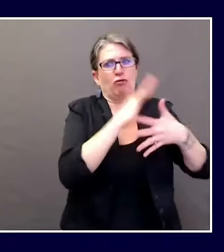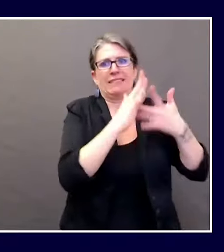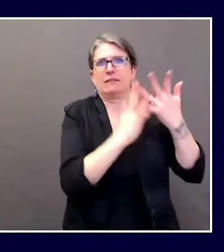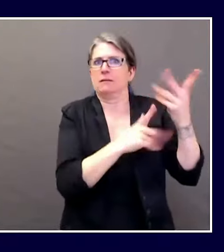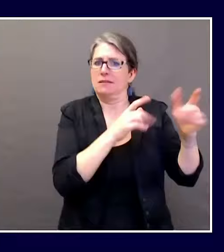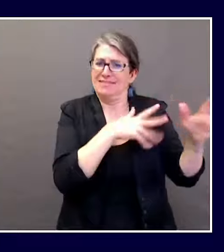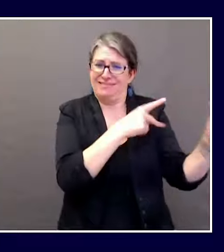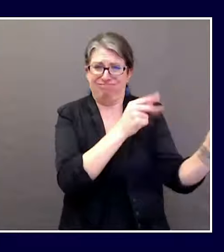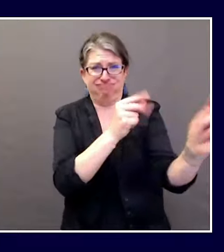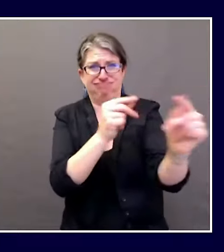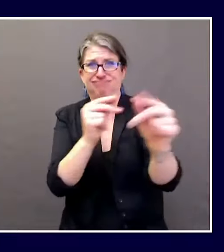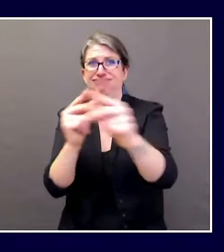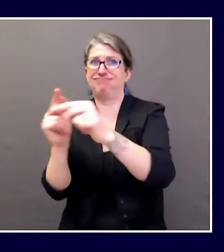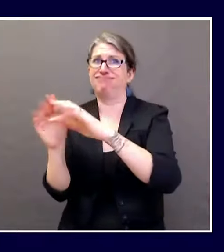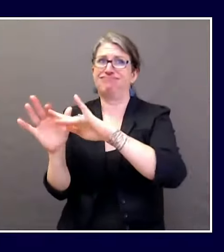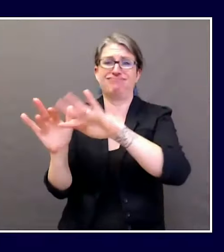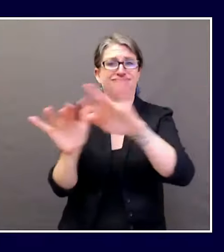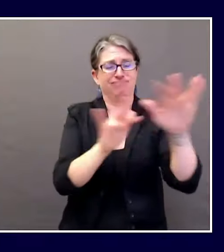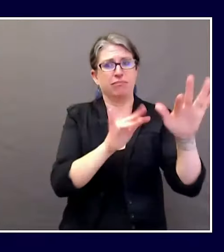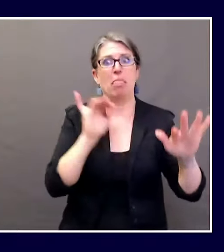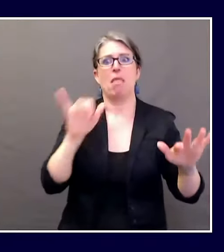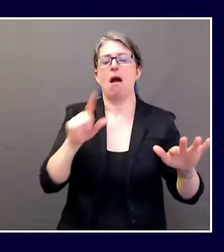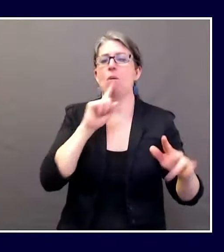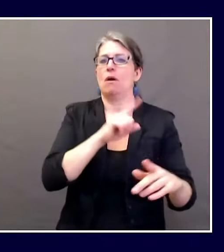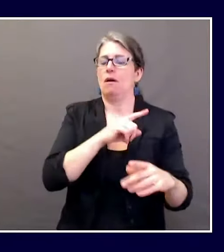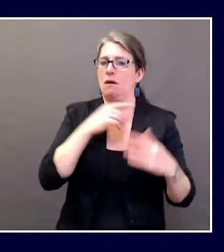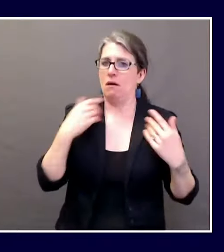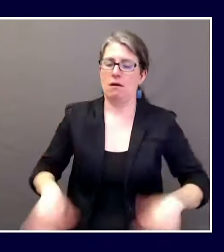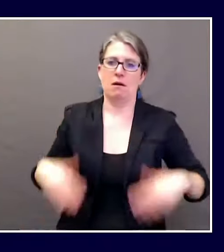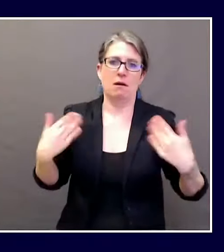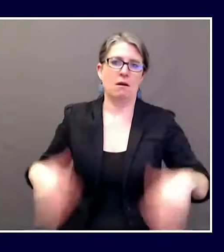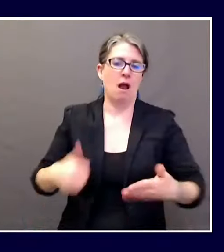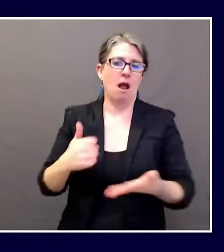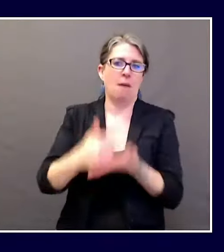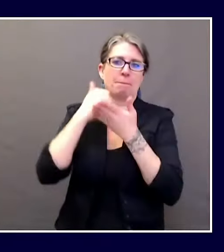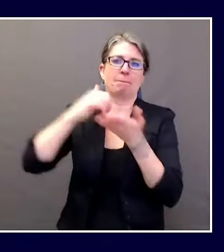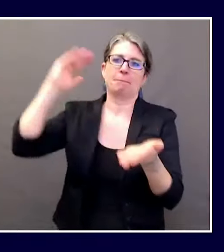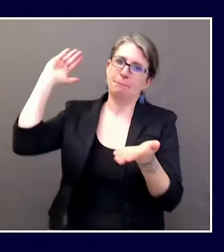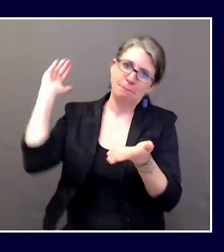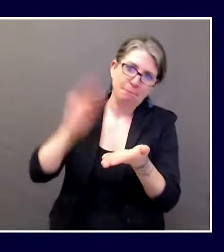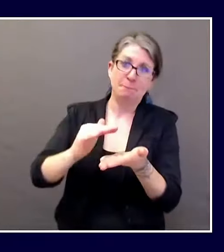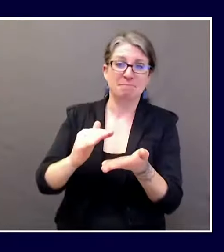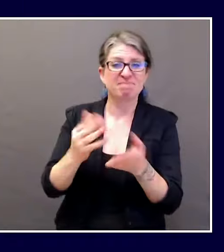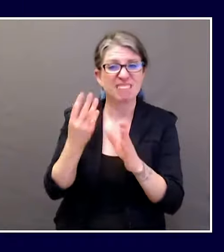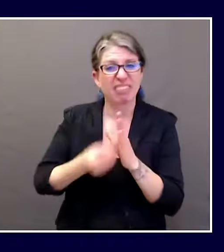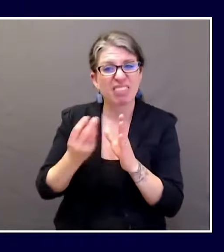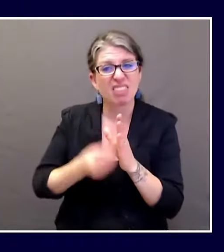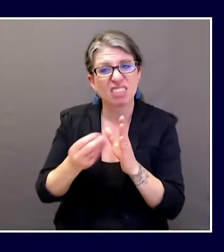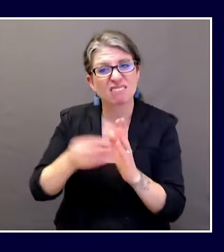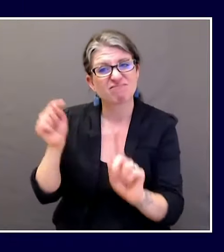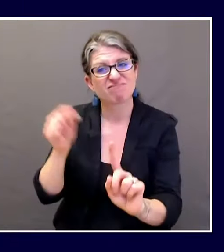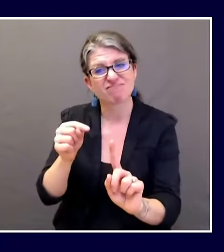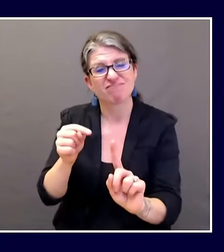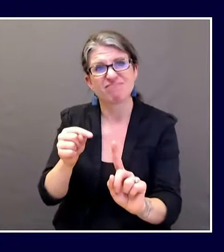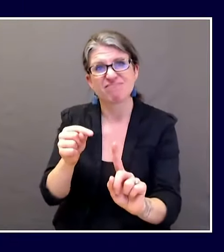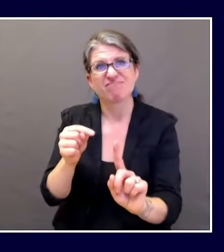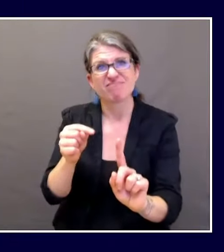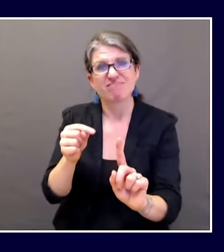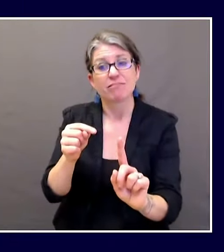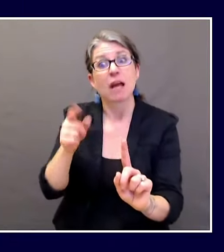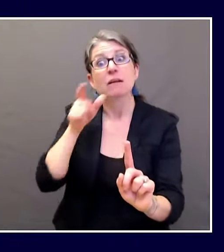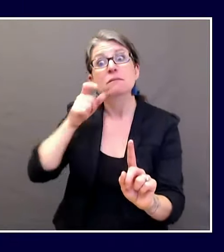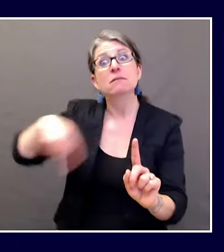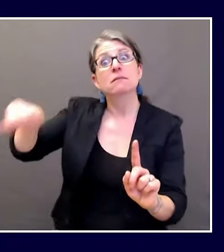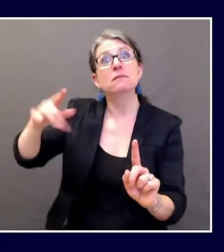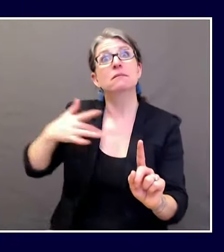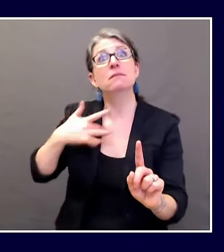seen a significant reduction in the number of daily deaths, as well as deaths among those older tiers of the population. We are